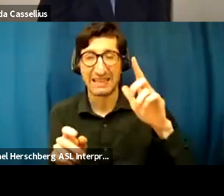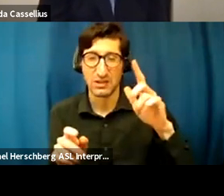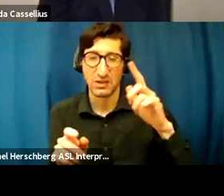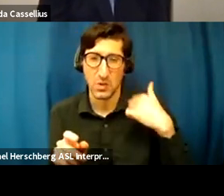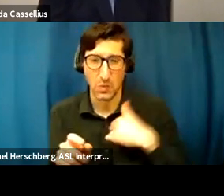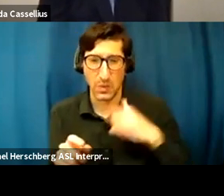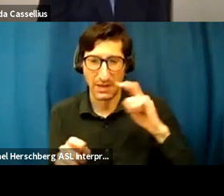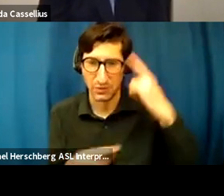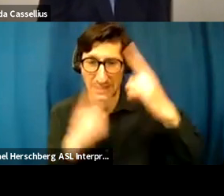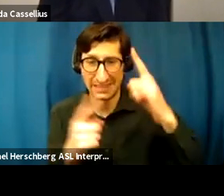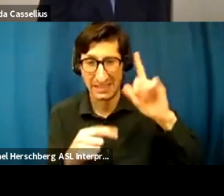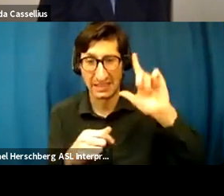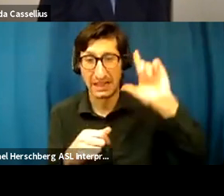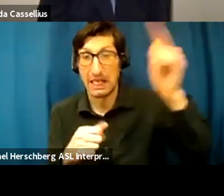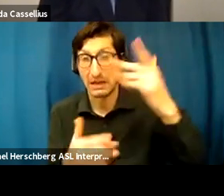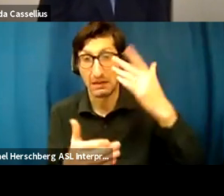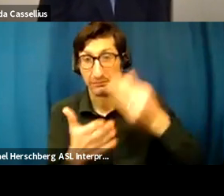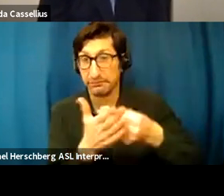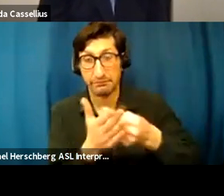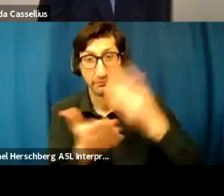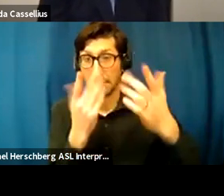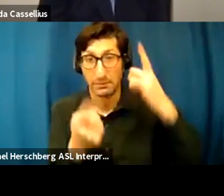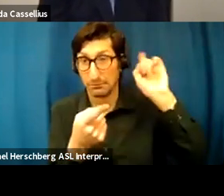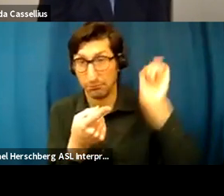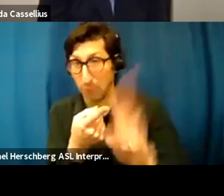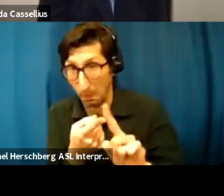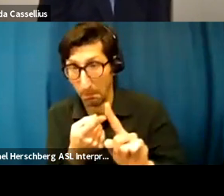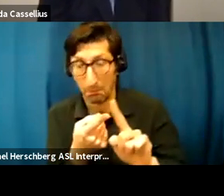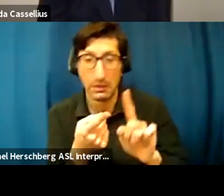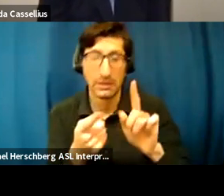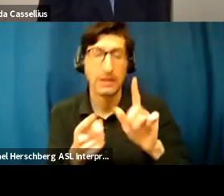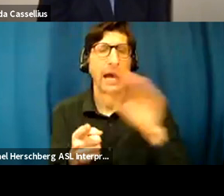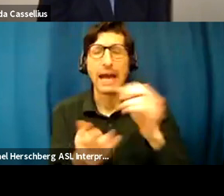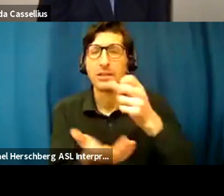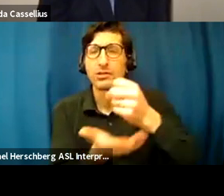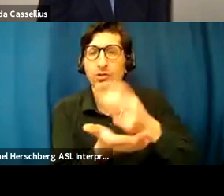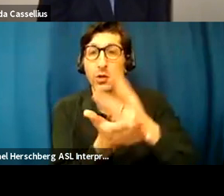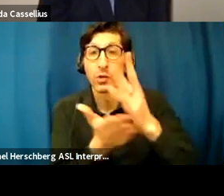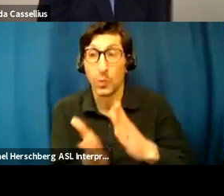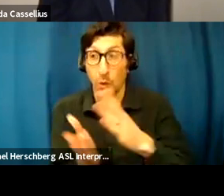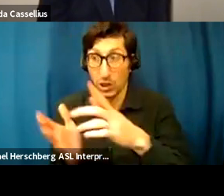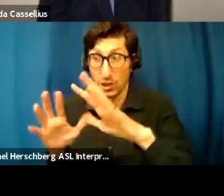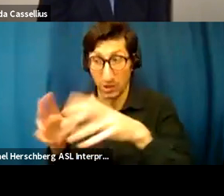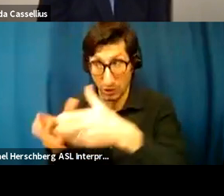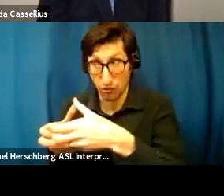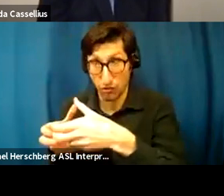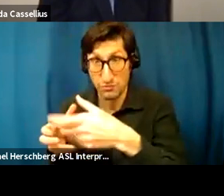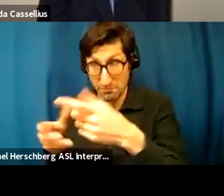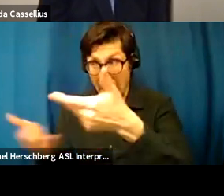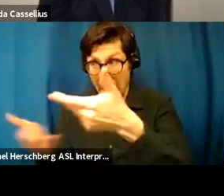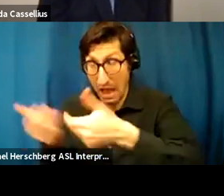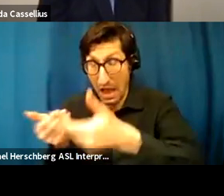thoughtfulness of that. And I just wanna say that the social workers, I'm so glad to see that because